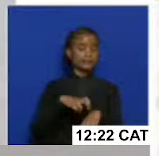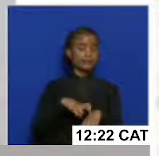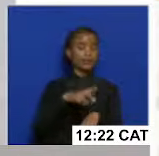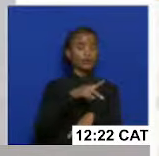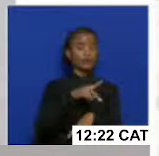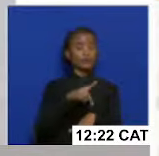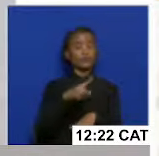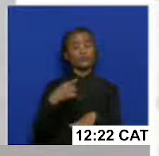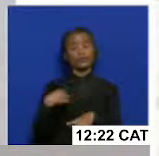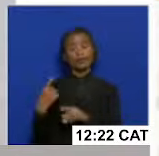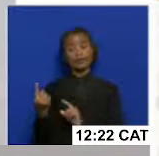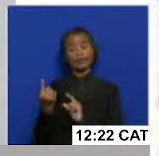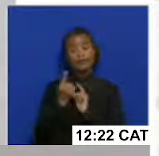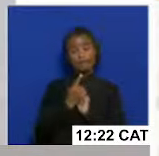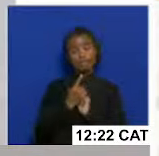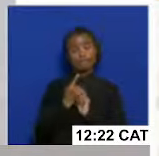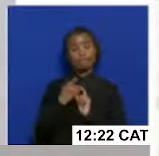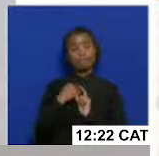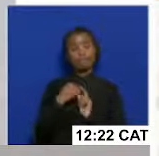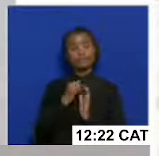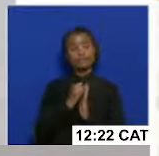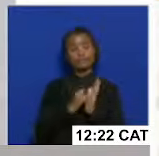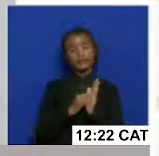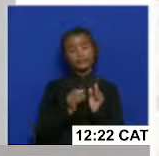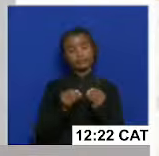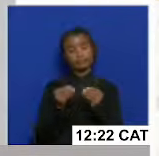statements and all of that.